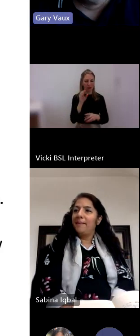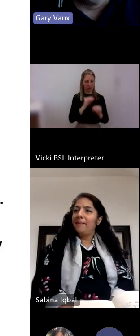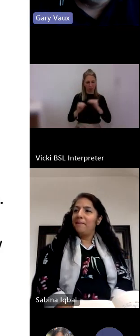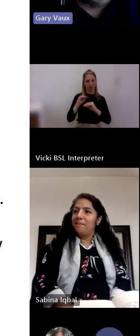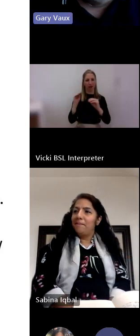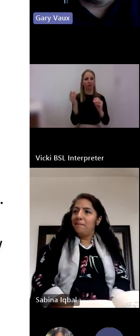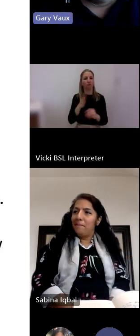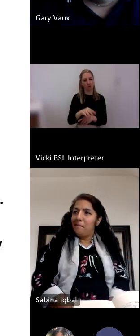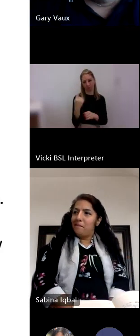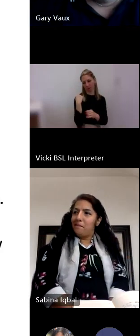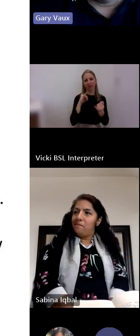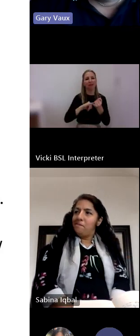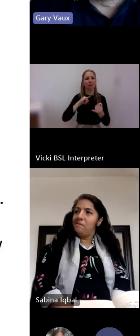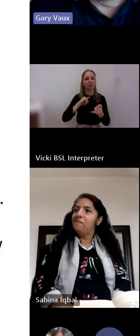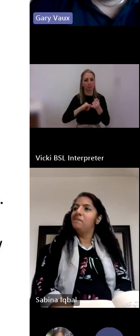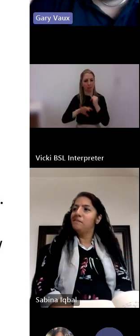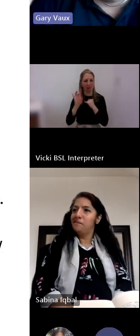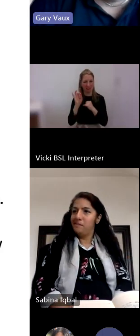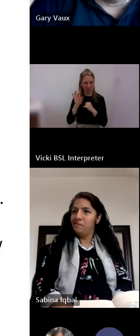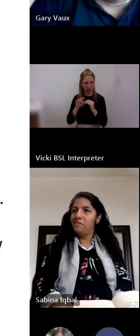rate.